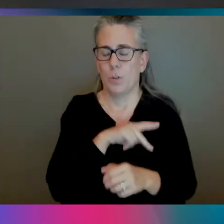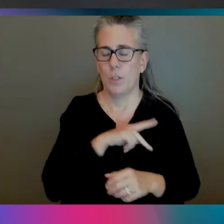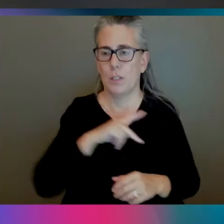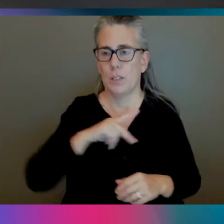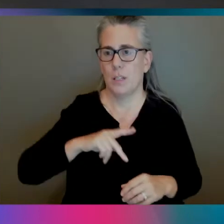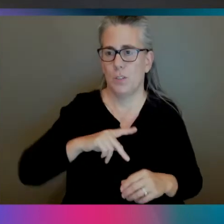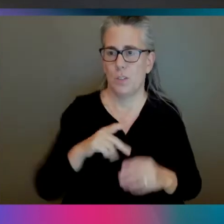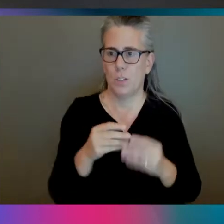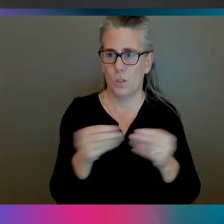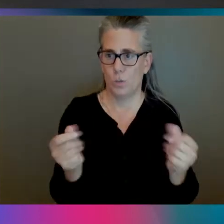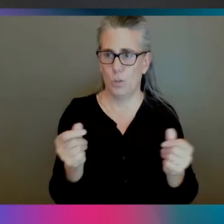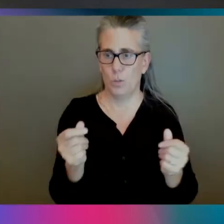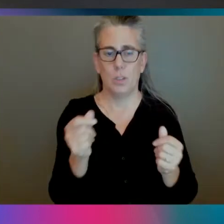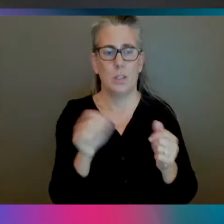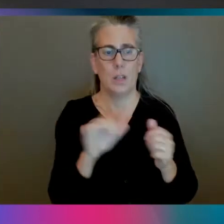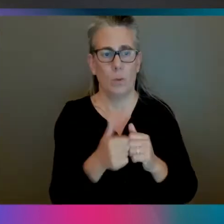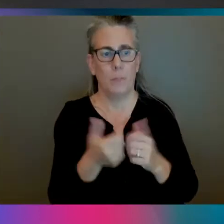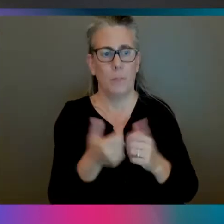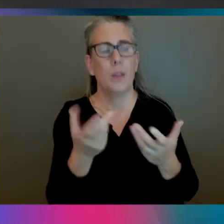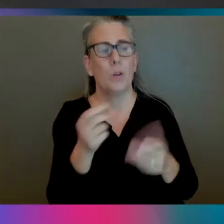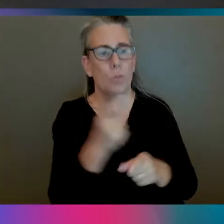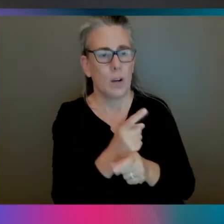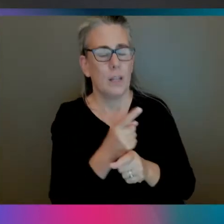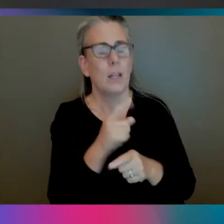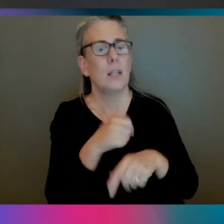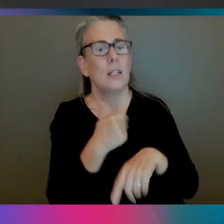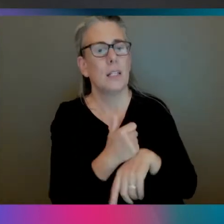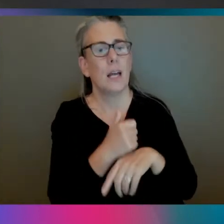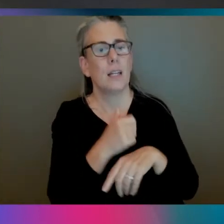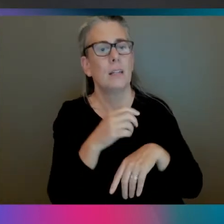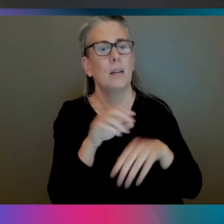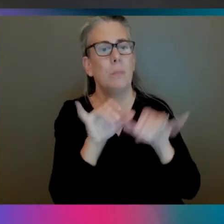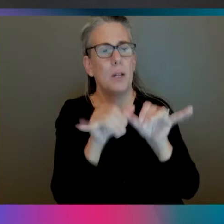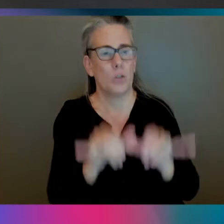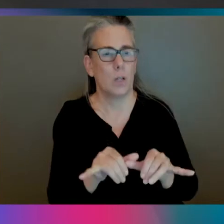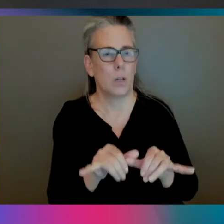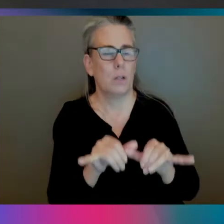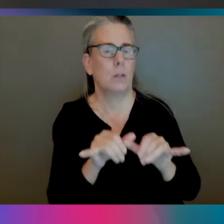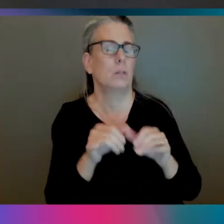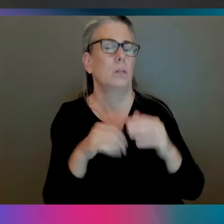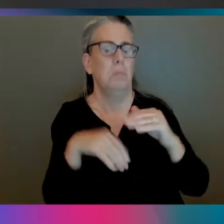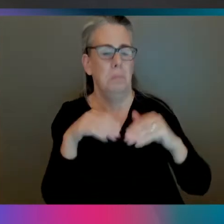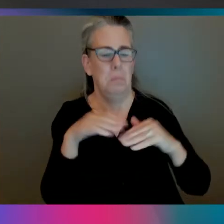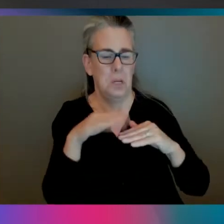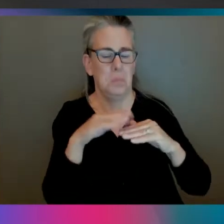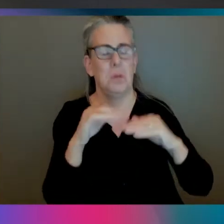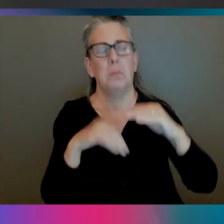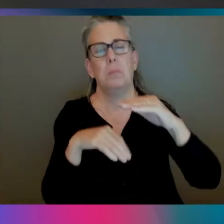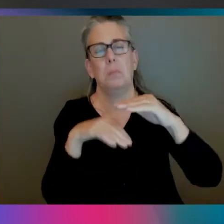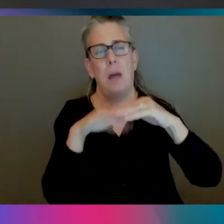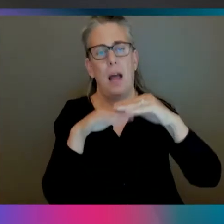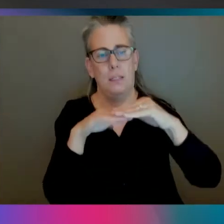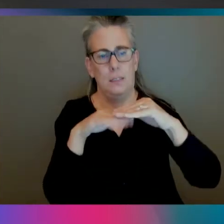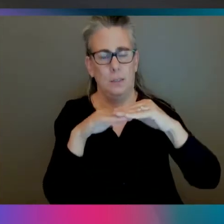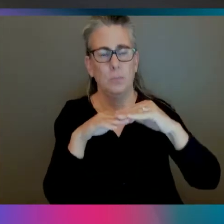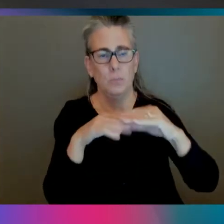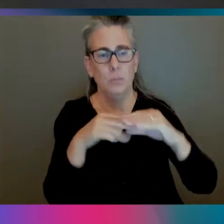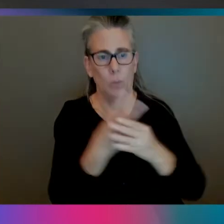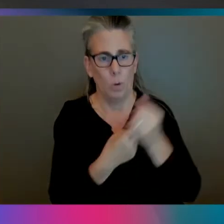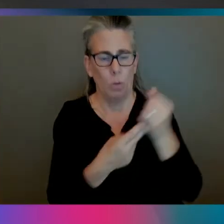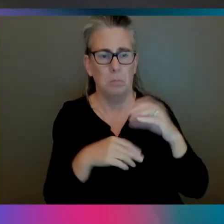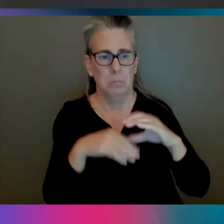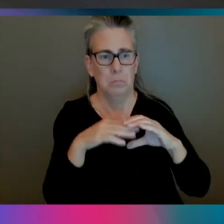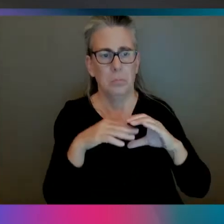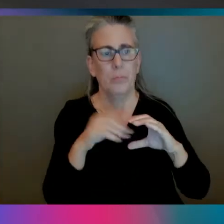set some metric that you're trying to either minimize or maximize, right? And same with the factorization machines and